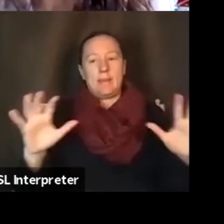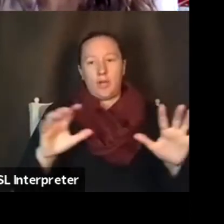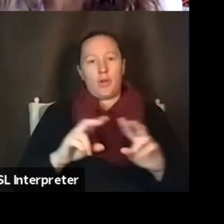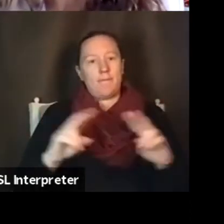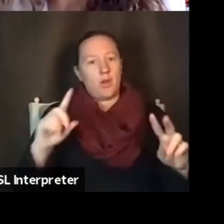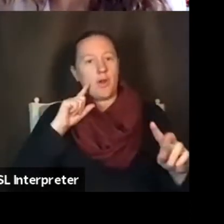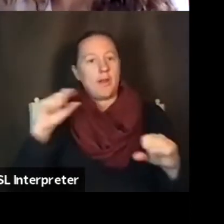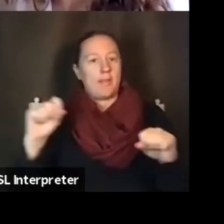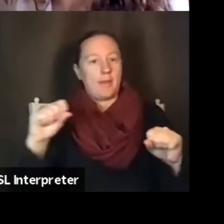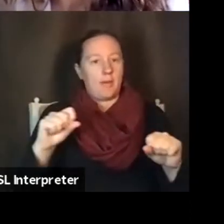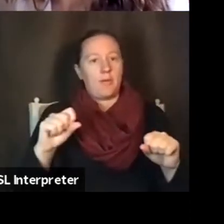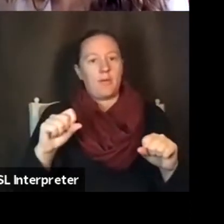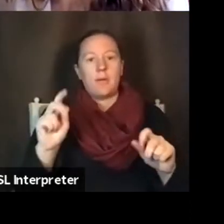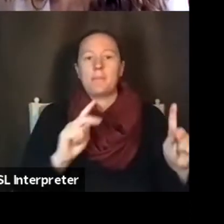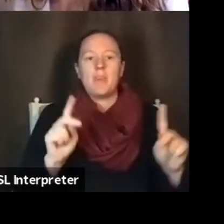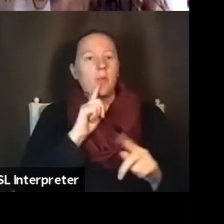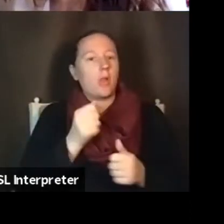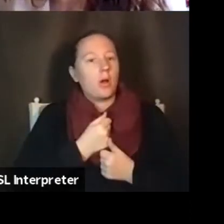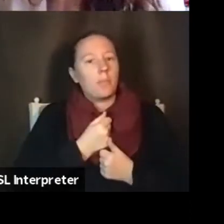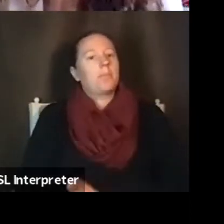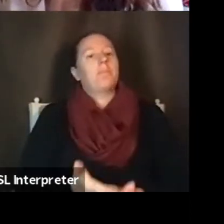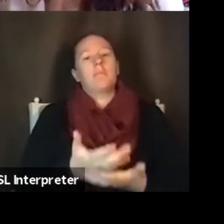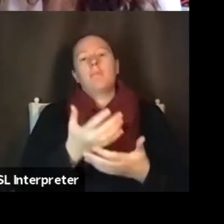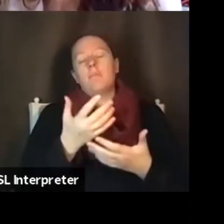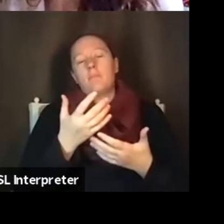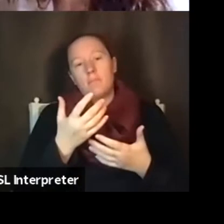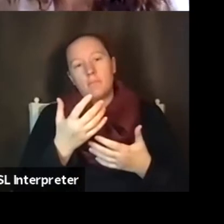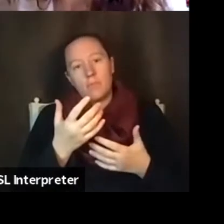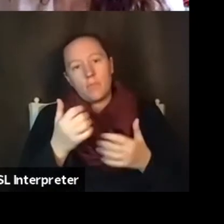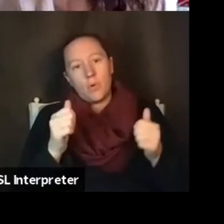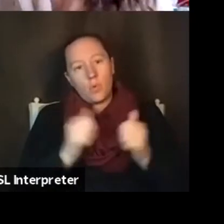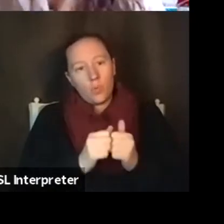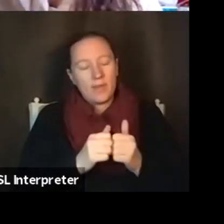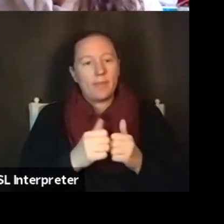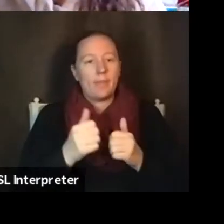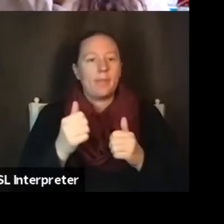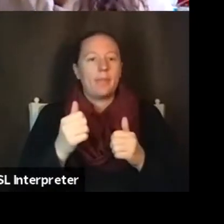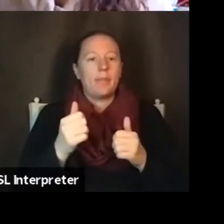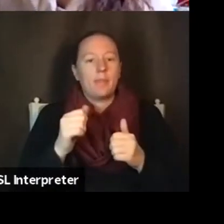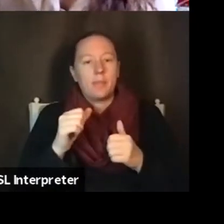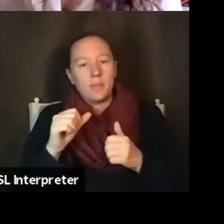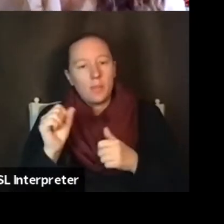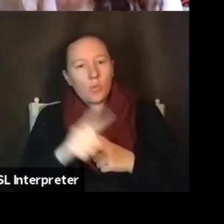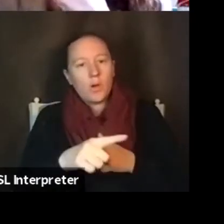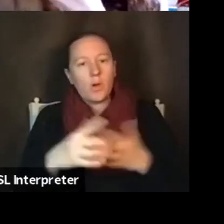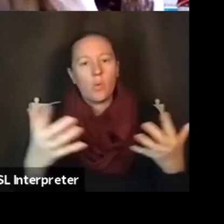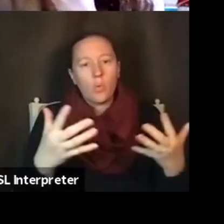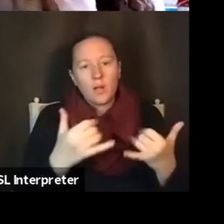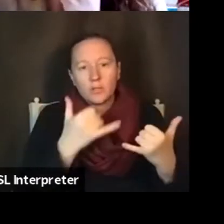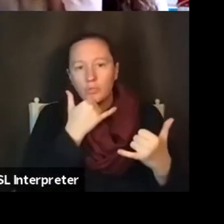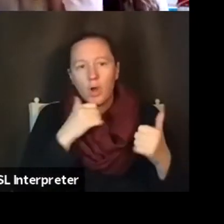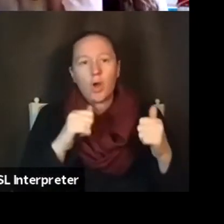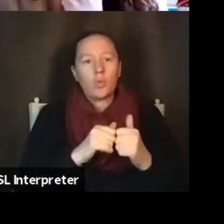people were really burned out with being asked the question about what's wrong with behavioral health in the system in